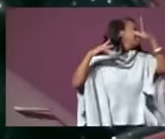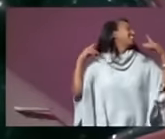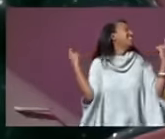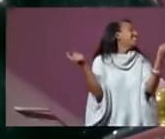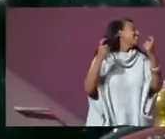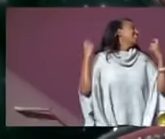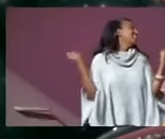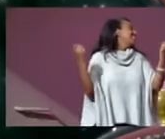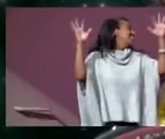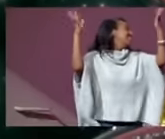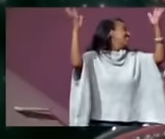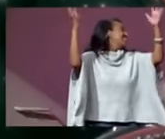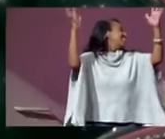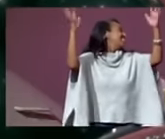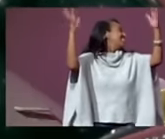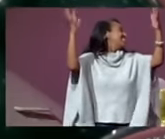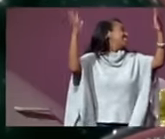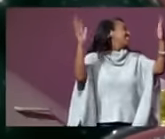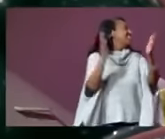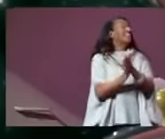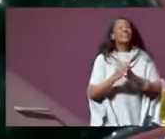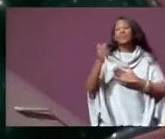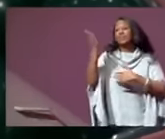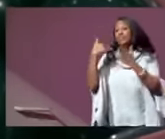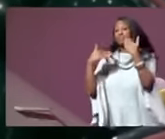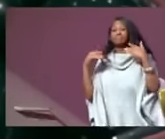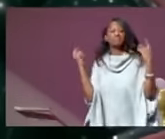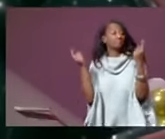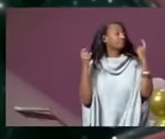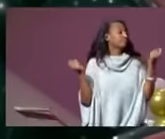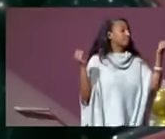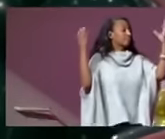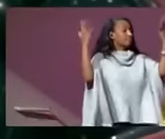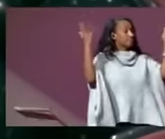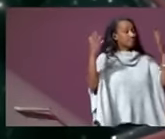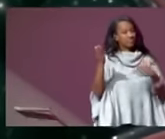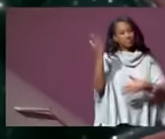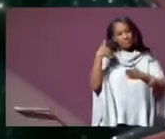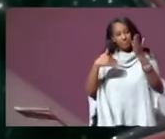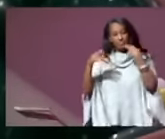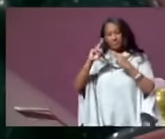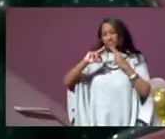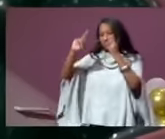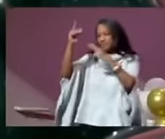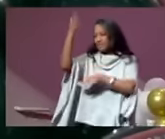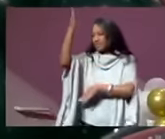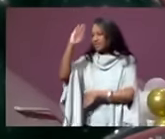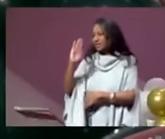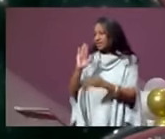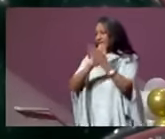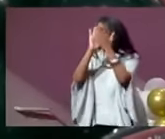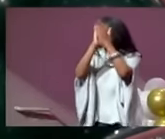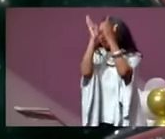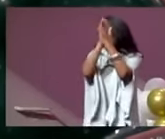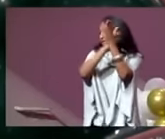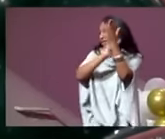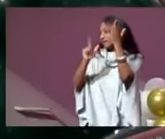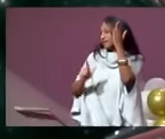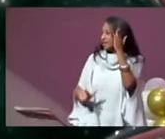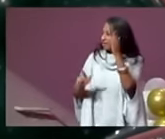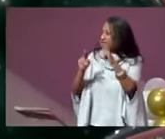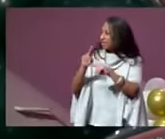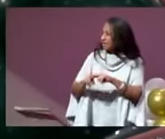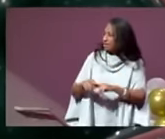Hallelujah. Come on, hallelujah. Come on, give God praise as you go to your seat. Come